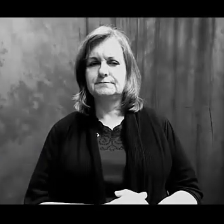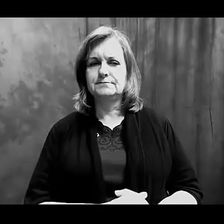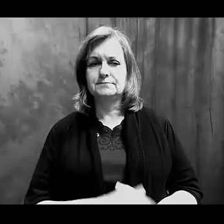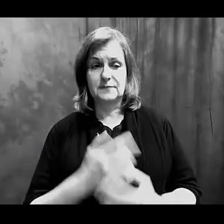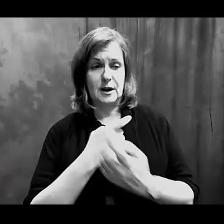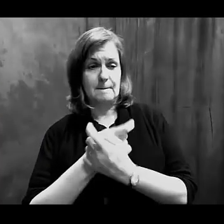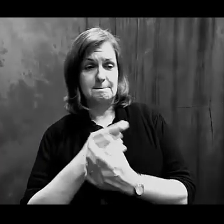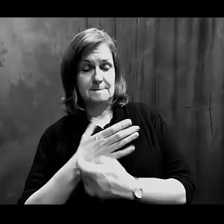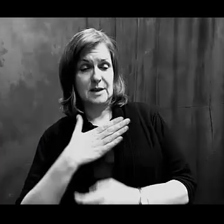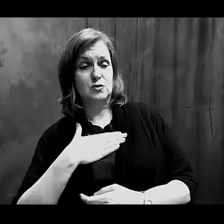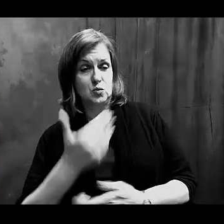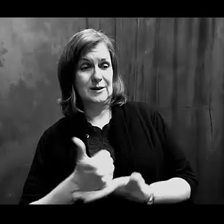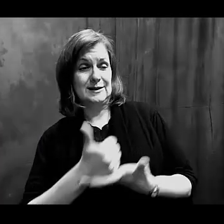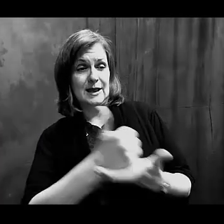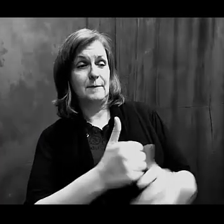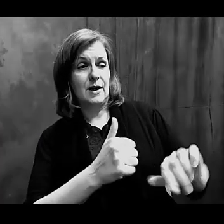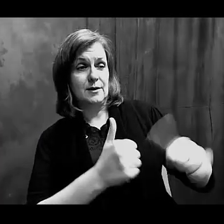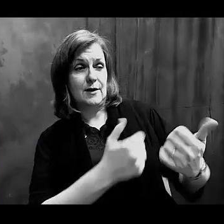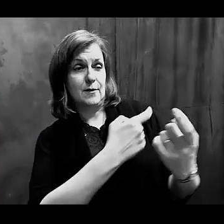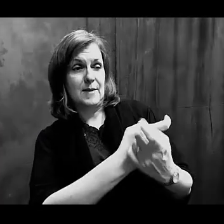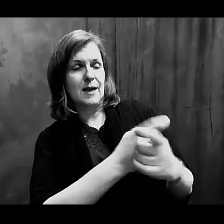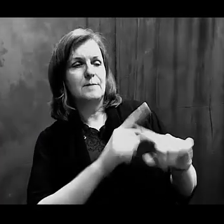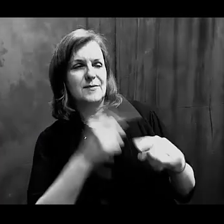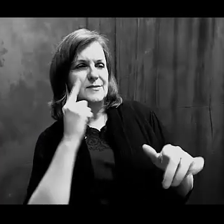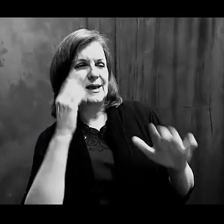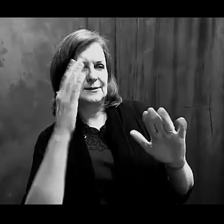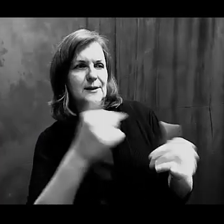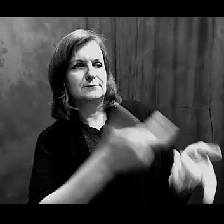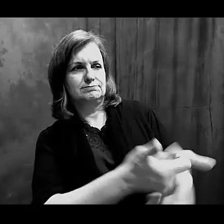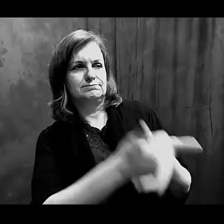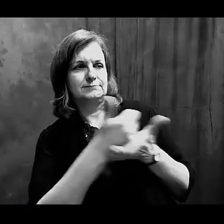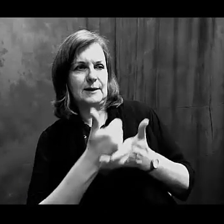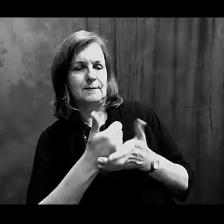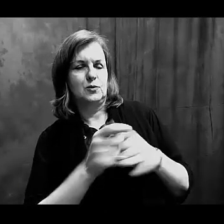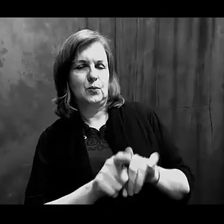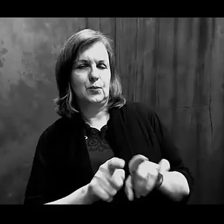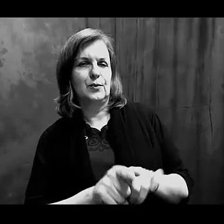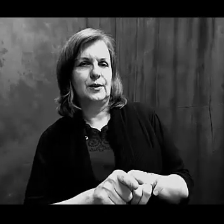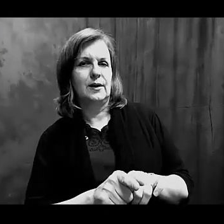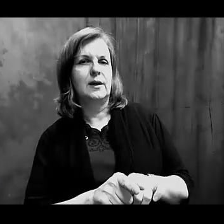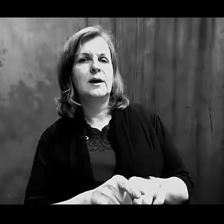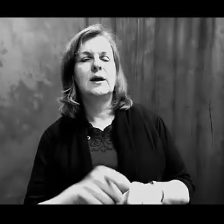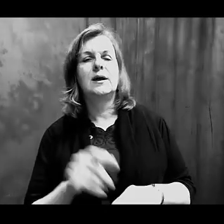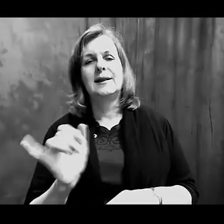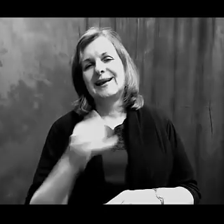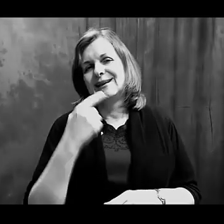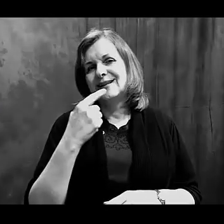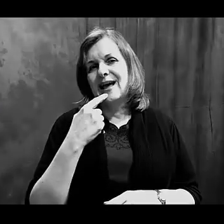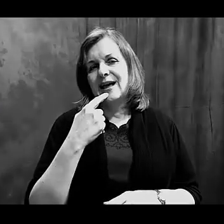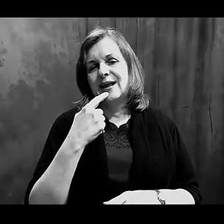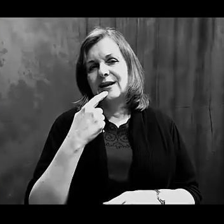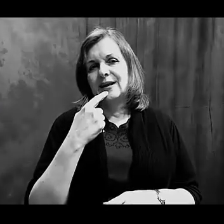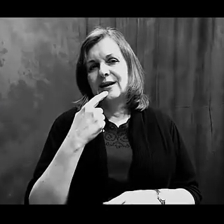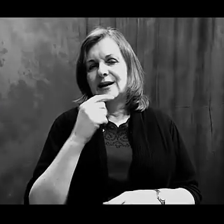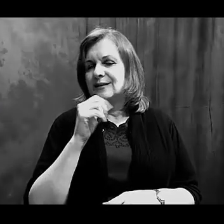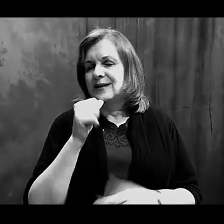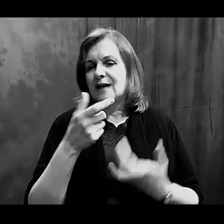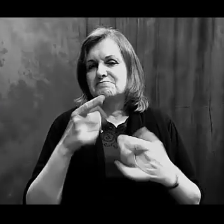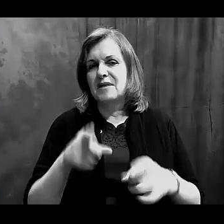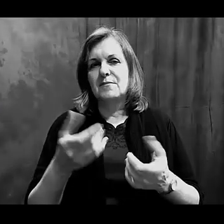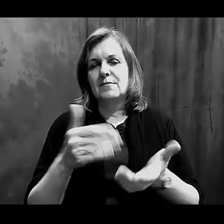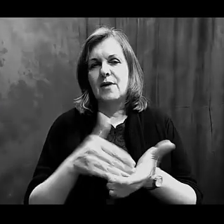where one is going to help the other, but they expect something in return. So, like we said,